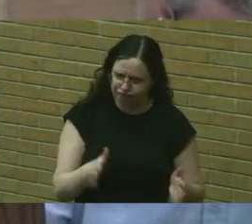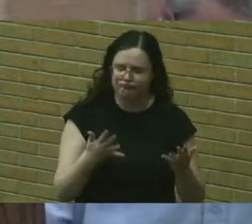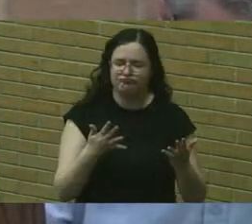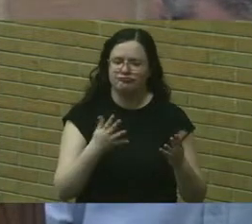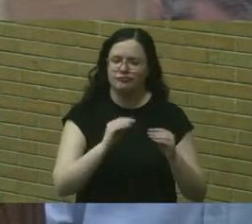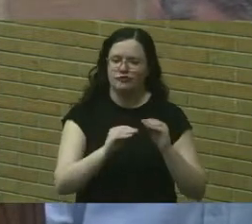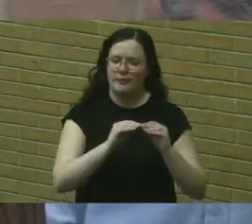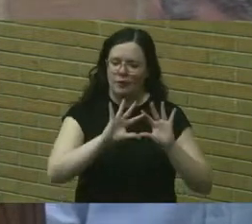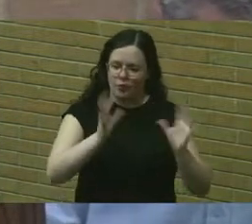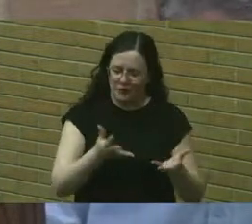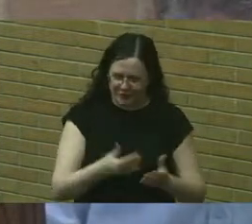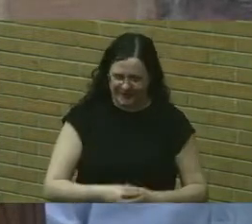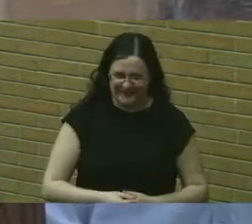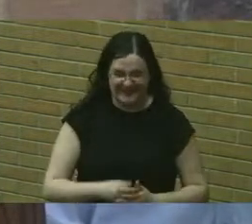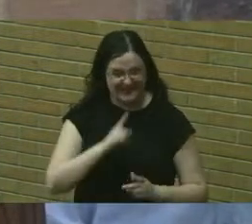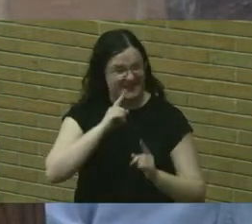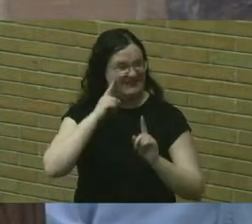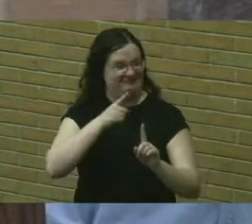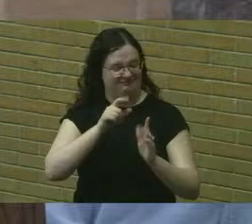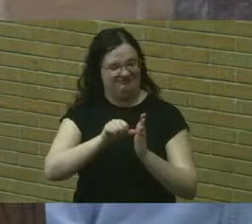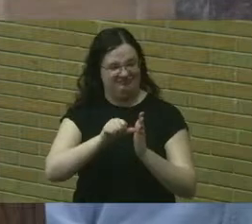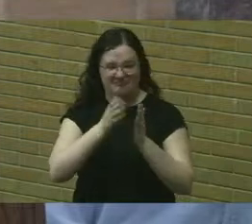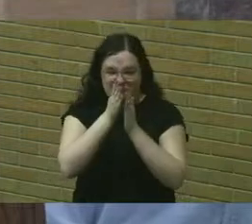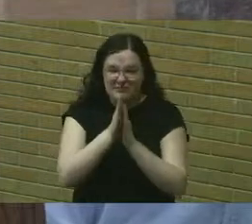all about peace. This country,